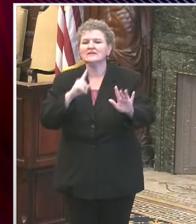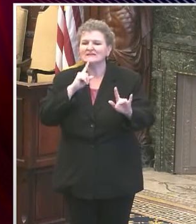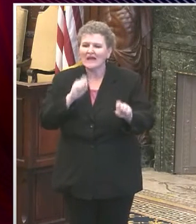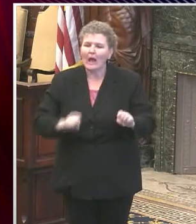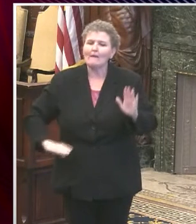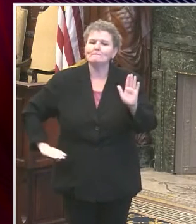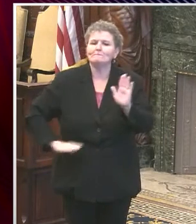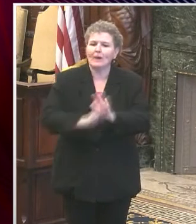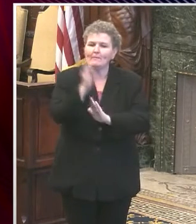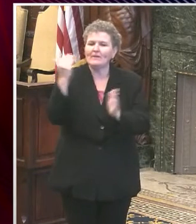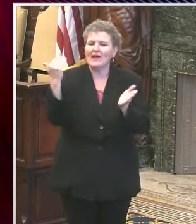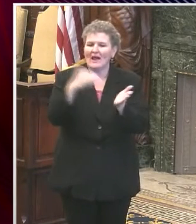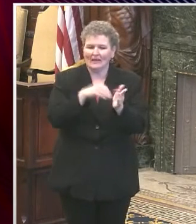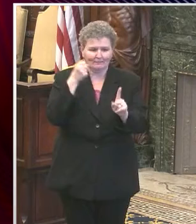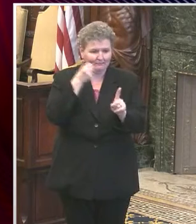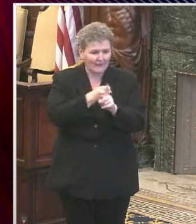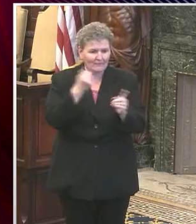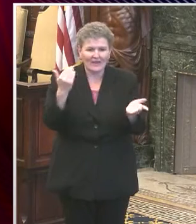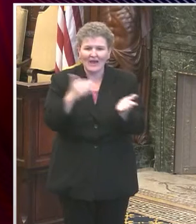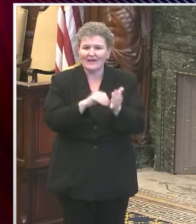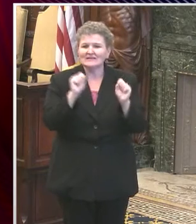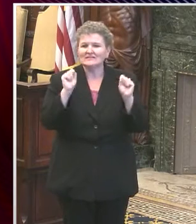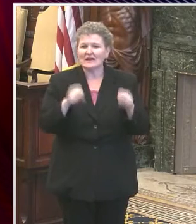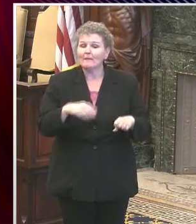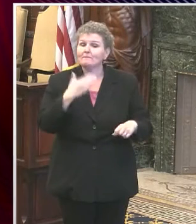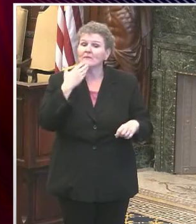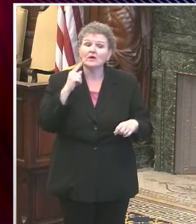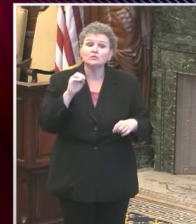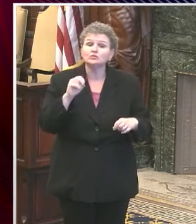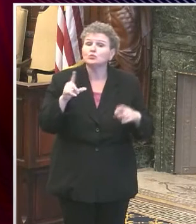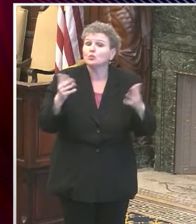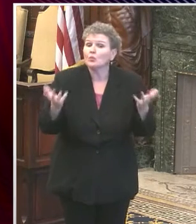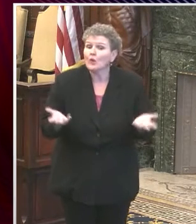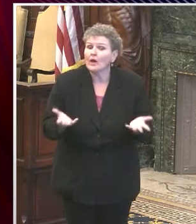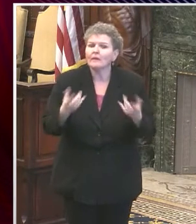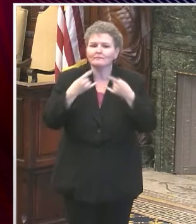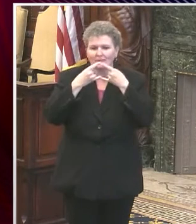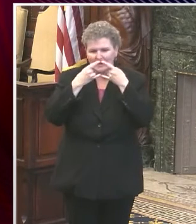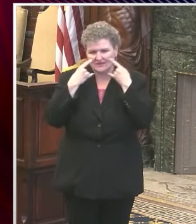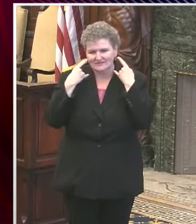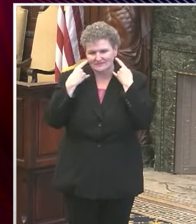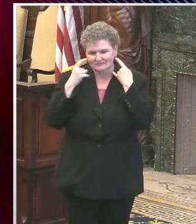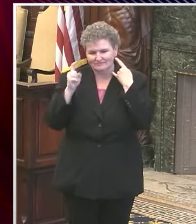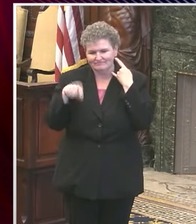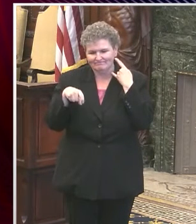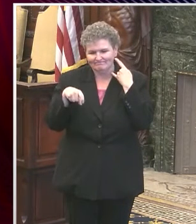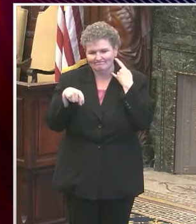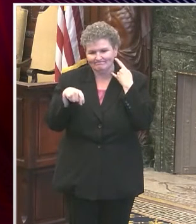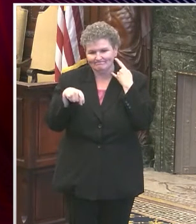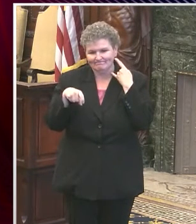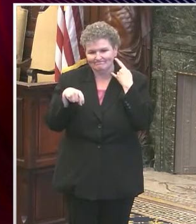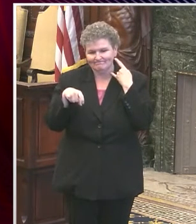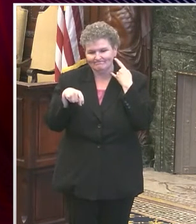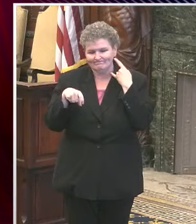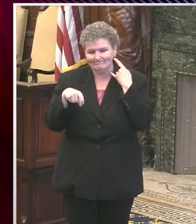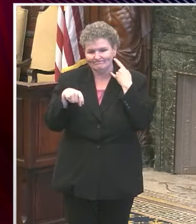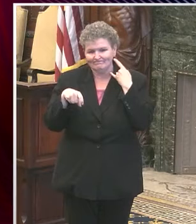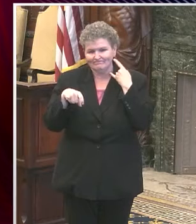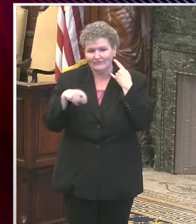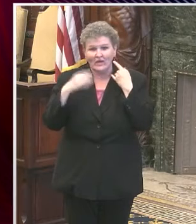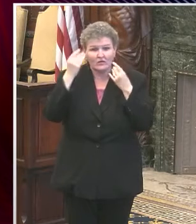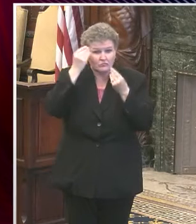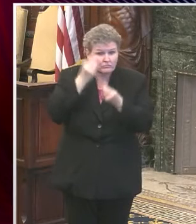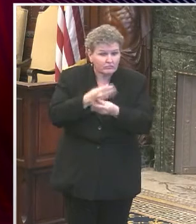strong. And the best tool we have right now to combat the virus is masks. I'm going to come back to that in a minute. Just an update on